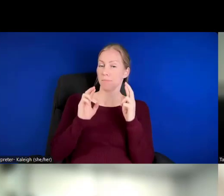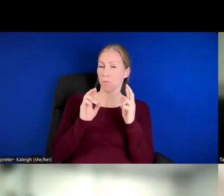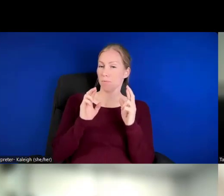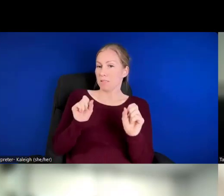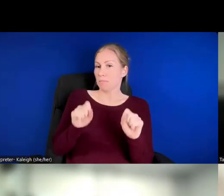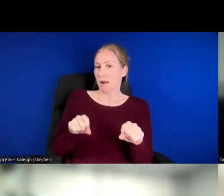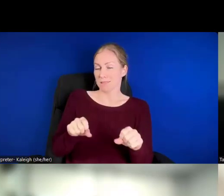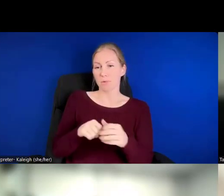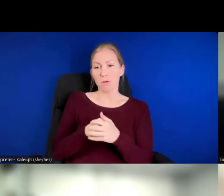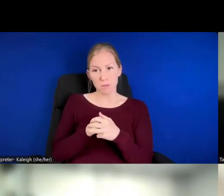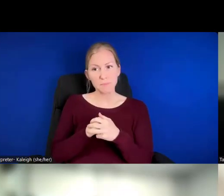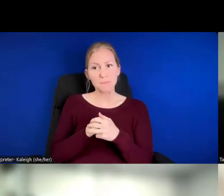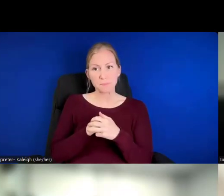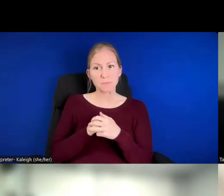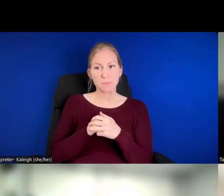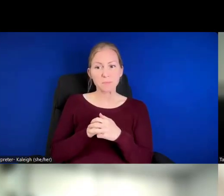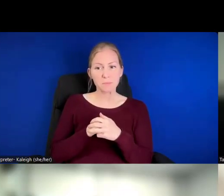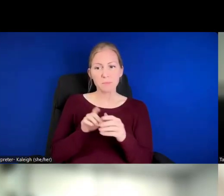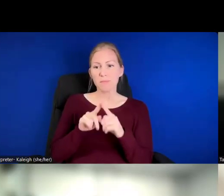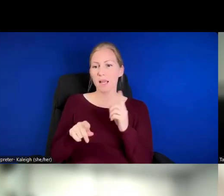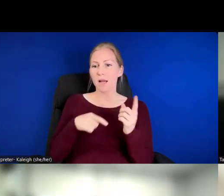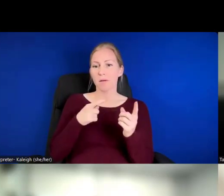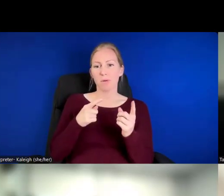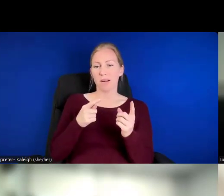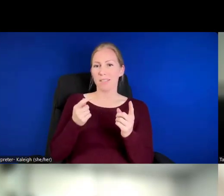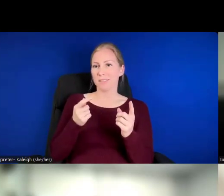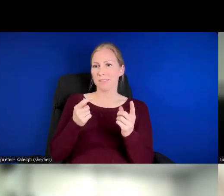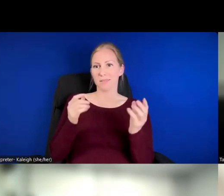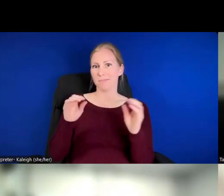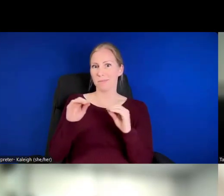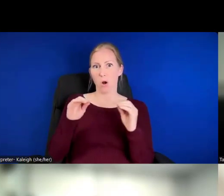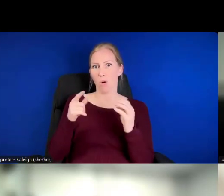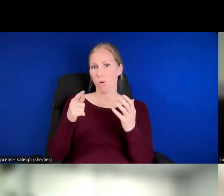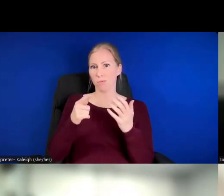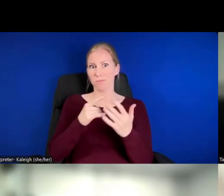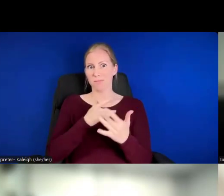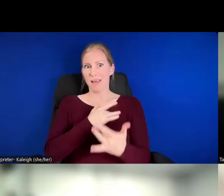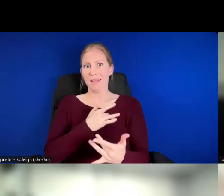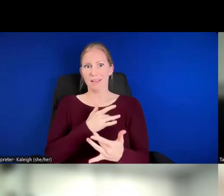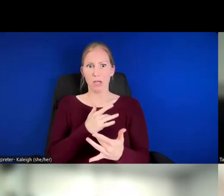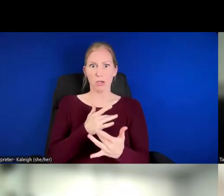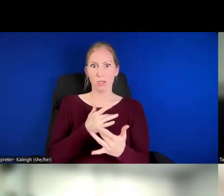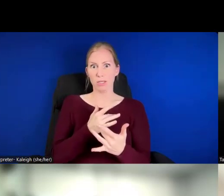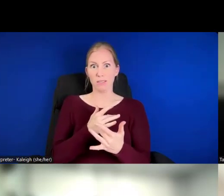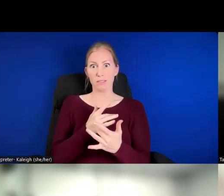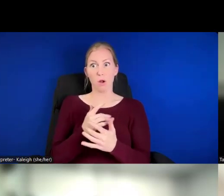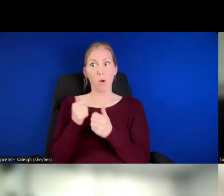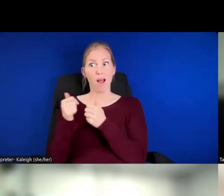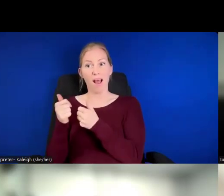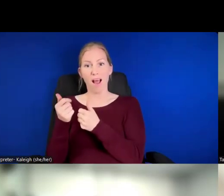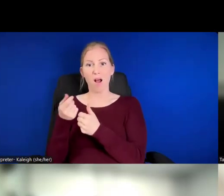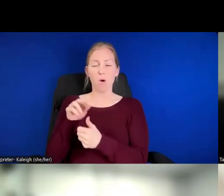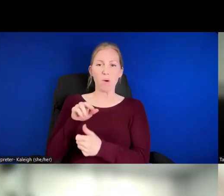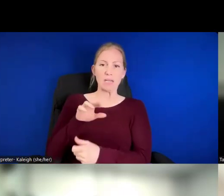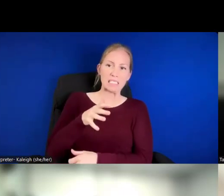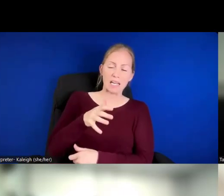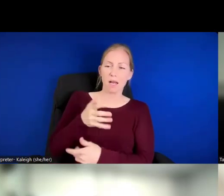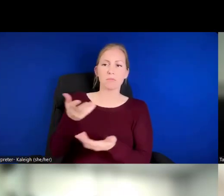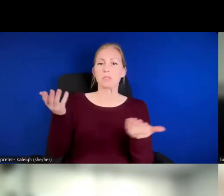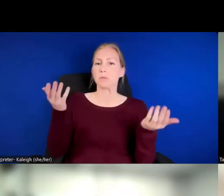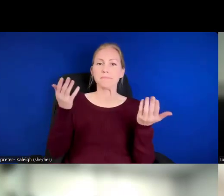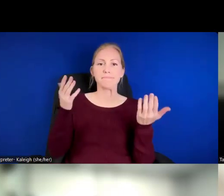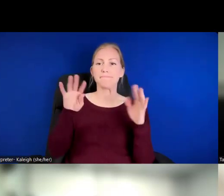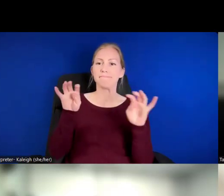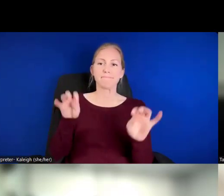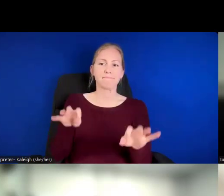possible. But I can't put any qualifier on how likely it is. I think that a lot of that depends on